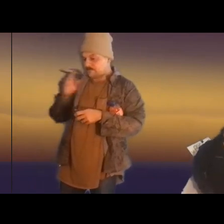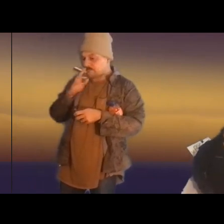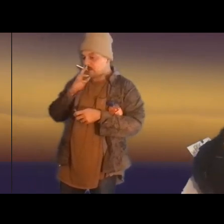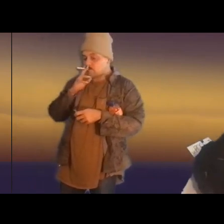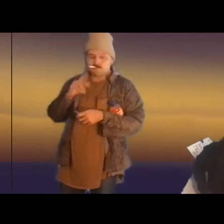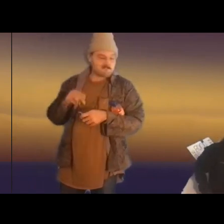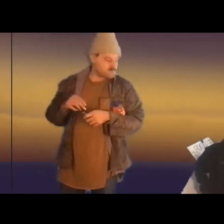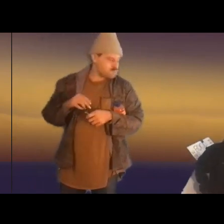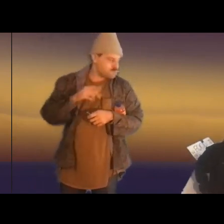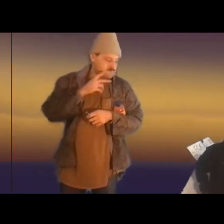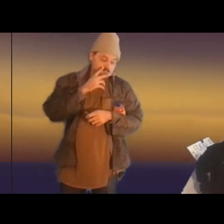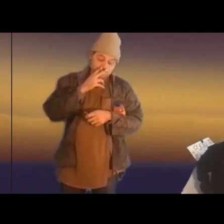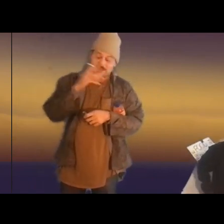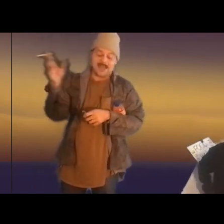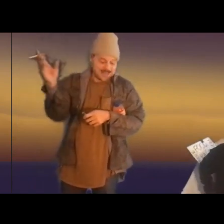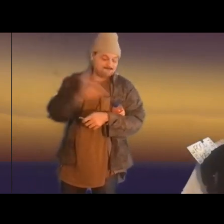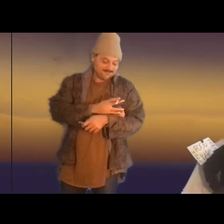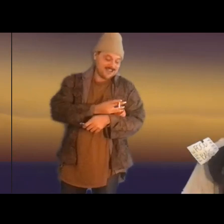For drinking orange soda?